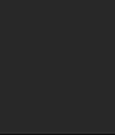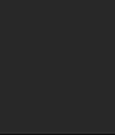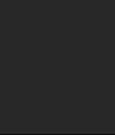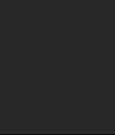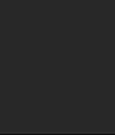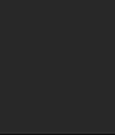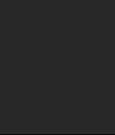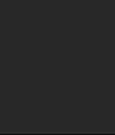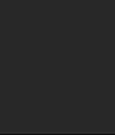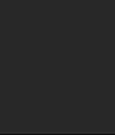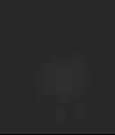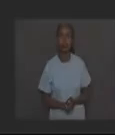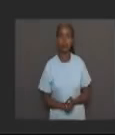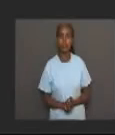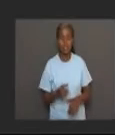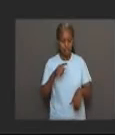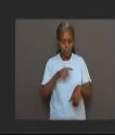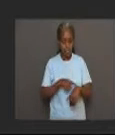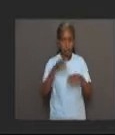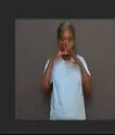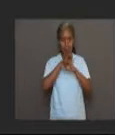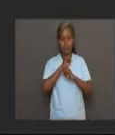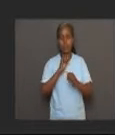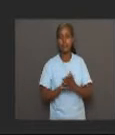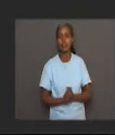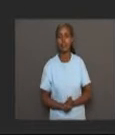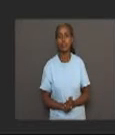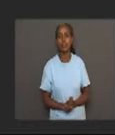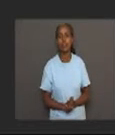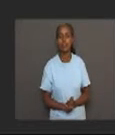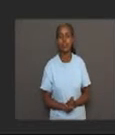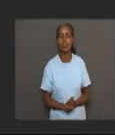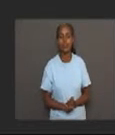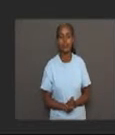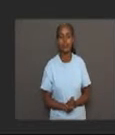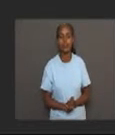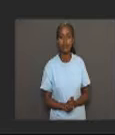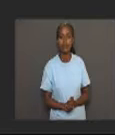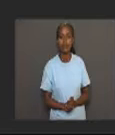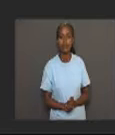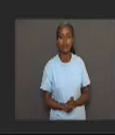Time's up.